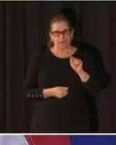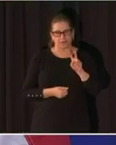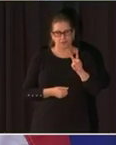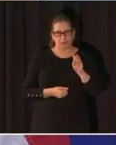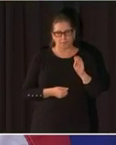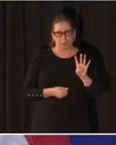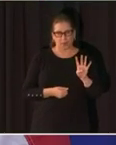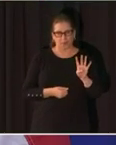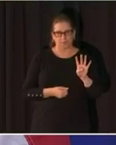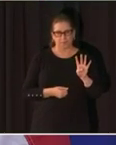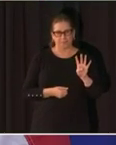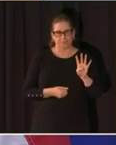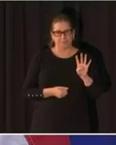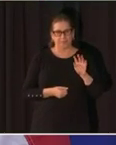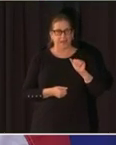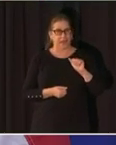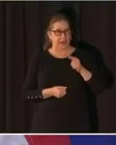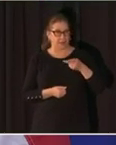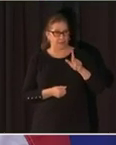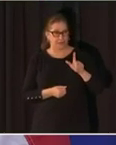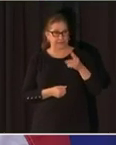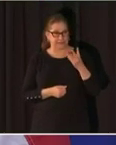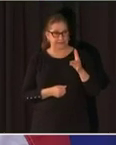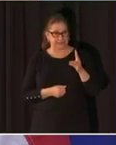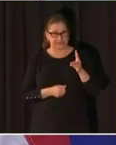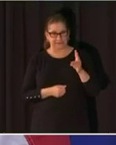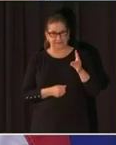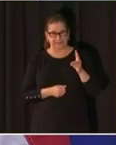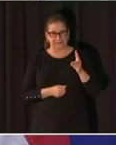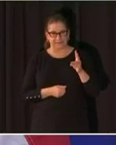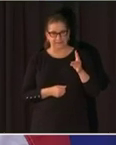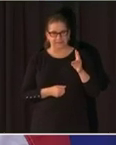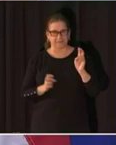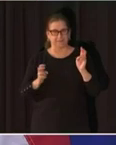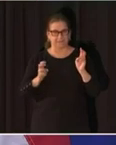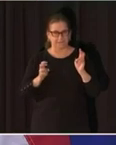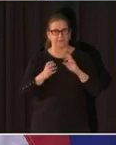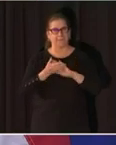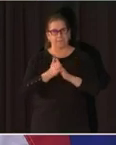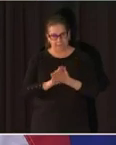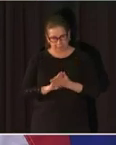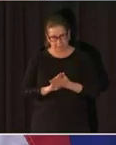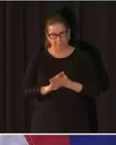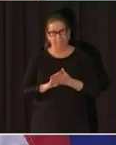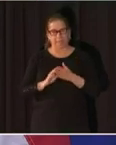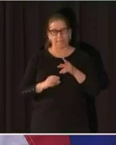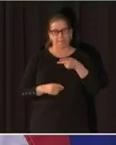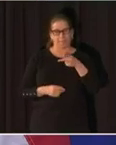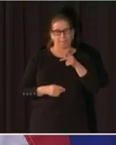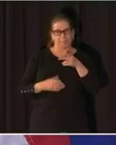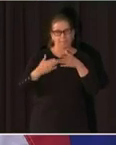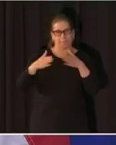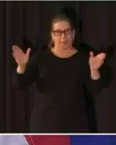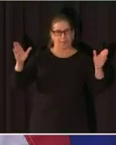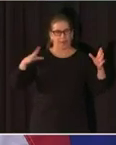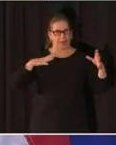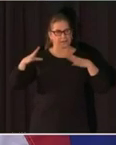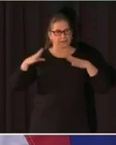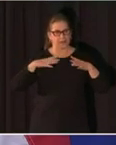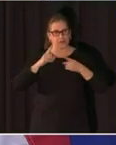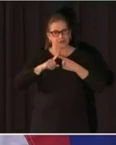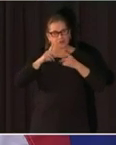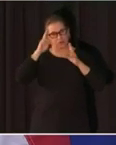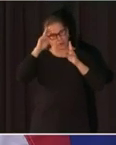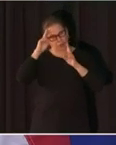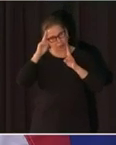public holiday in observance of the anniversary of DC emancipation. On April